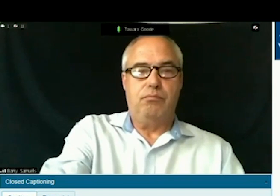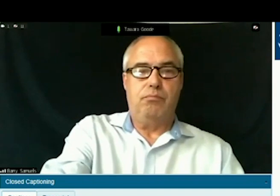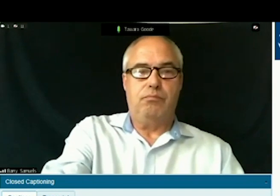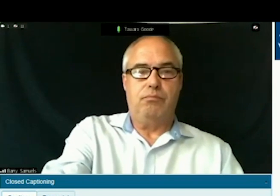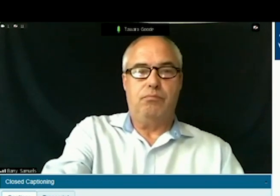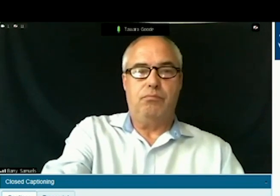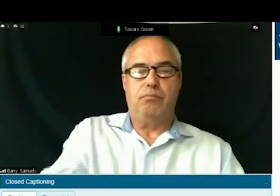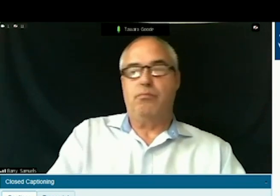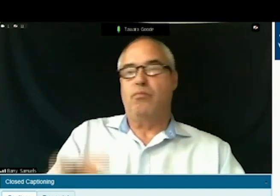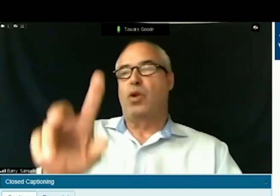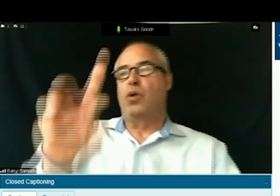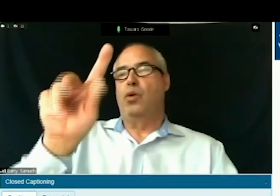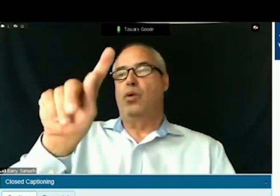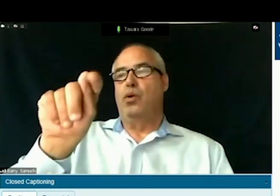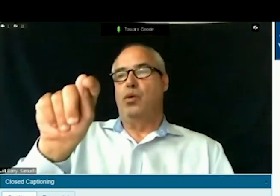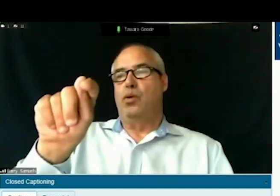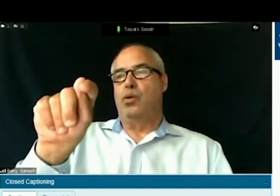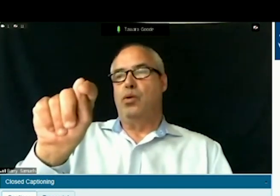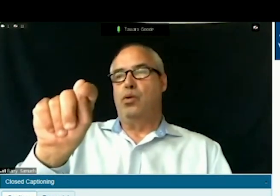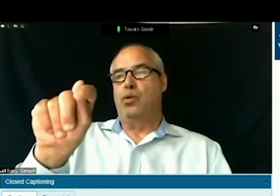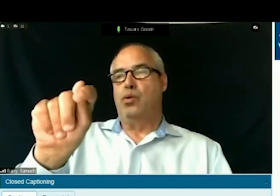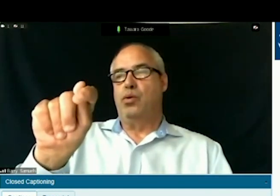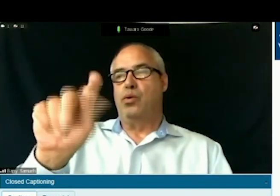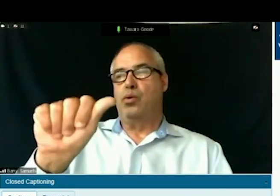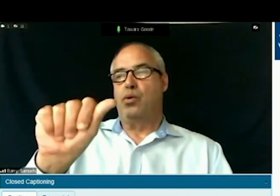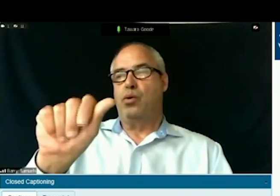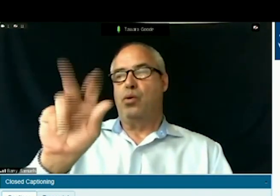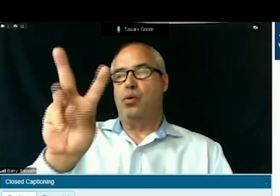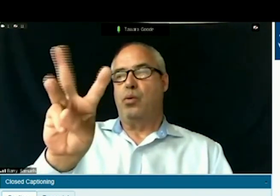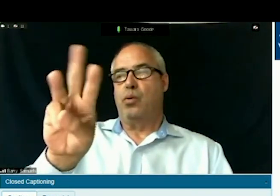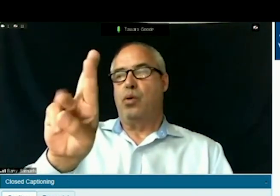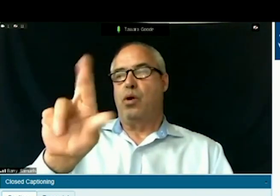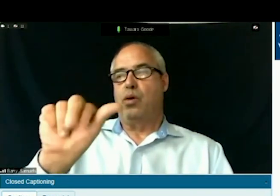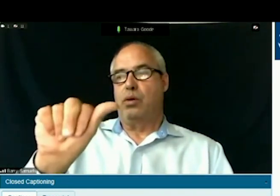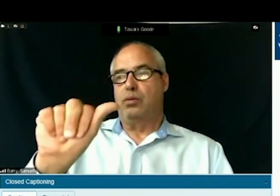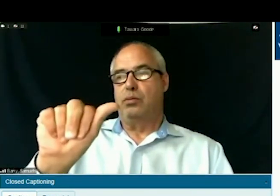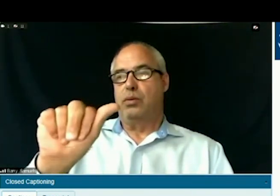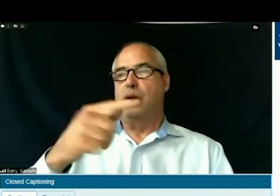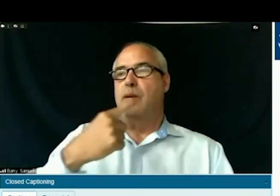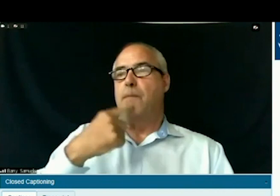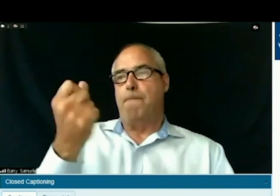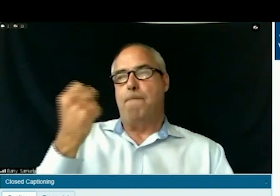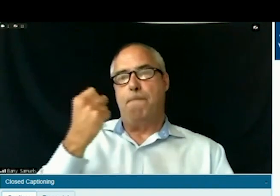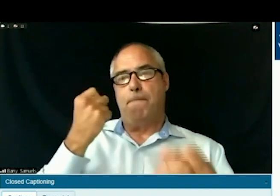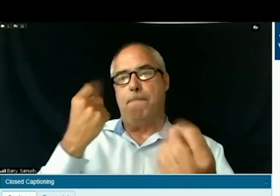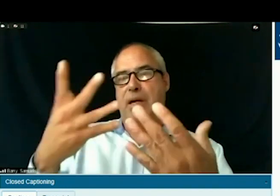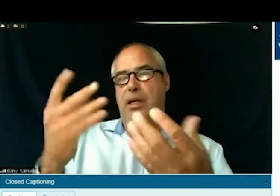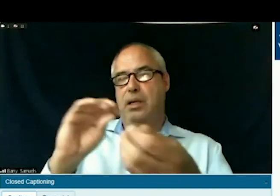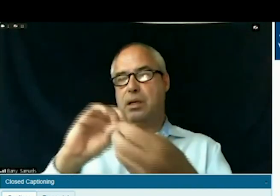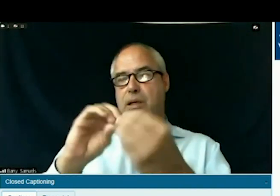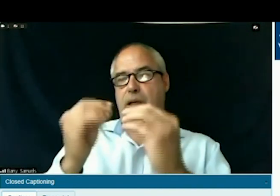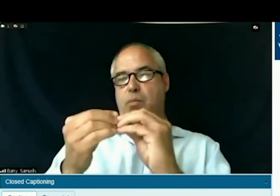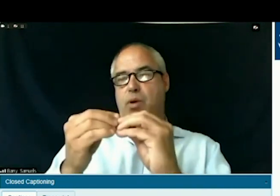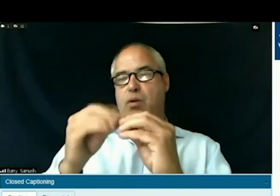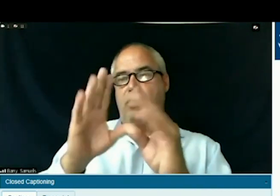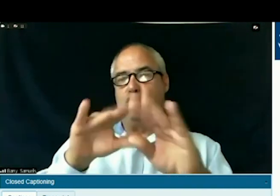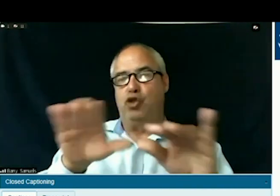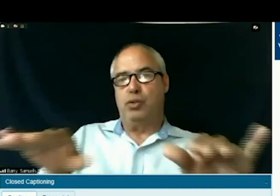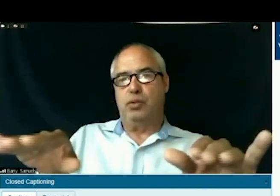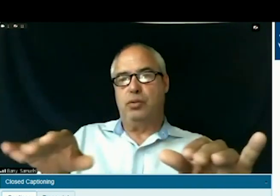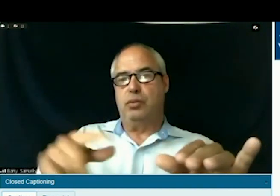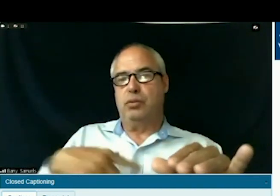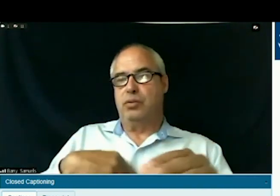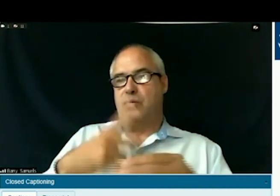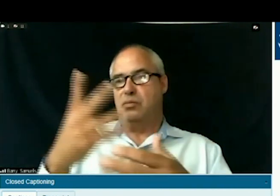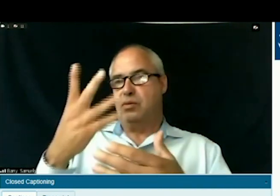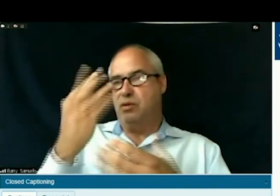This is Tawara. There was a sizable number of children in the data that was collected from the Center for Start